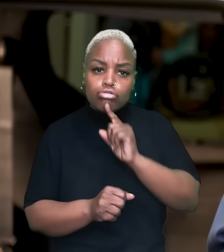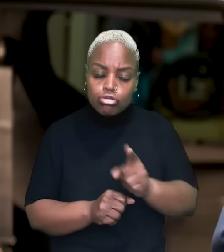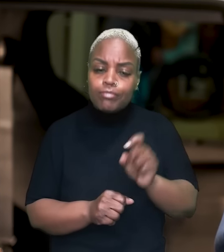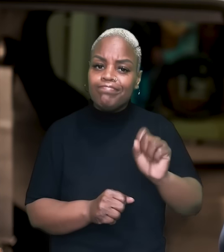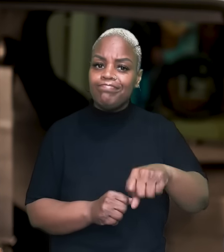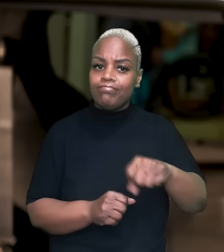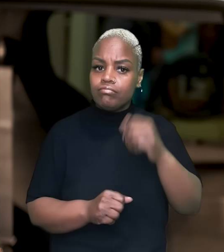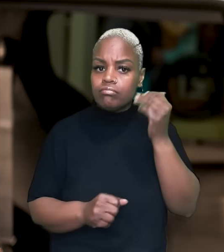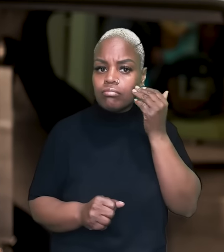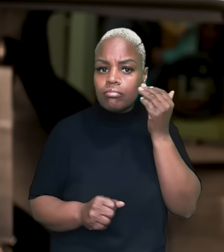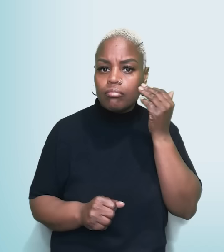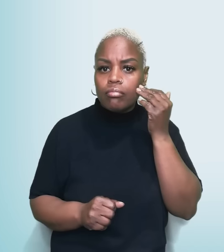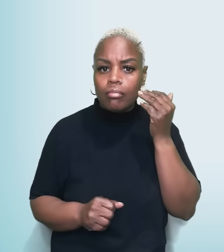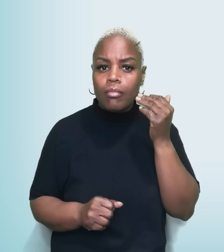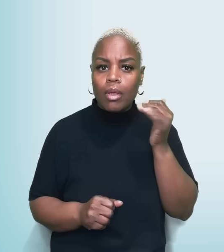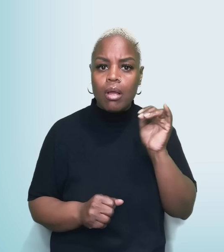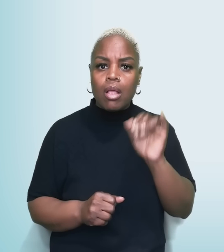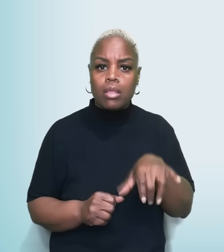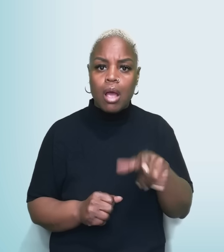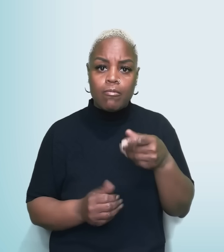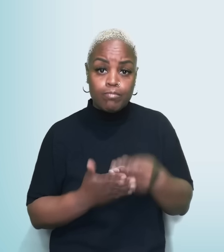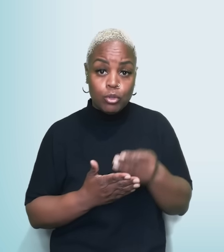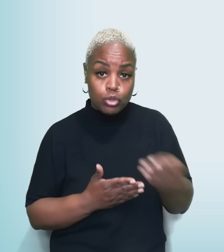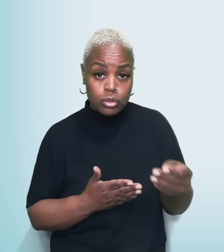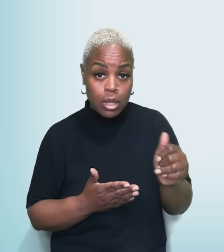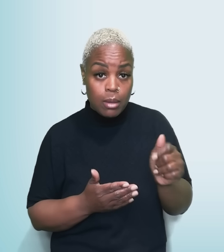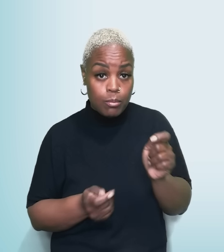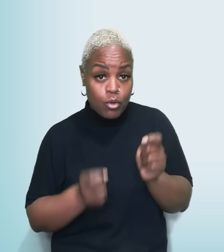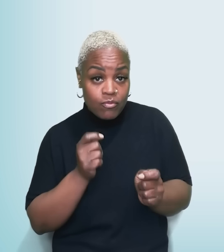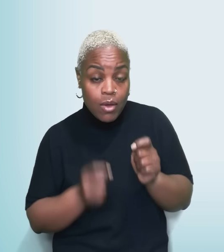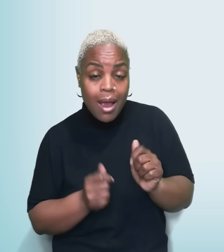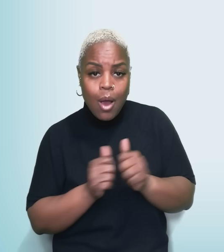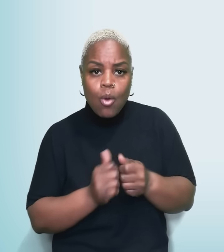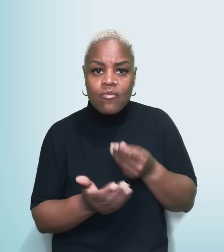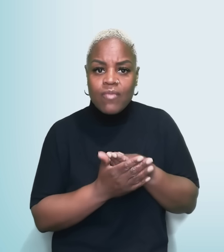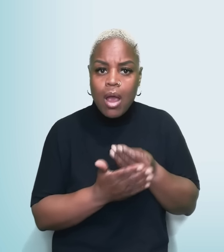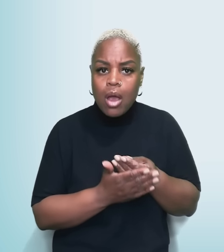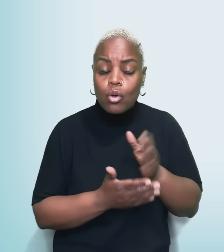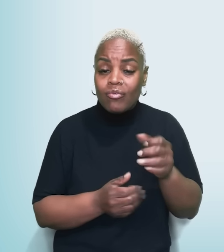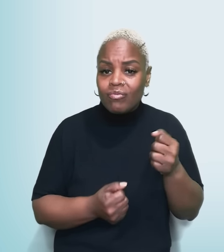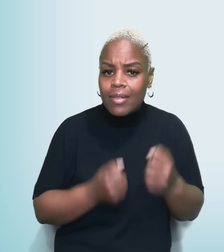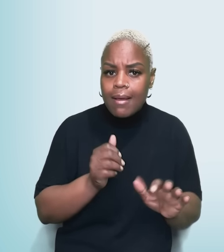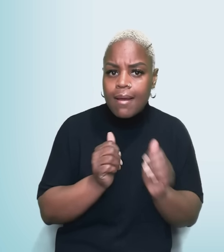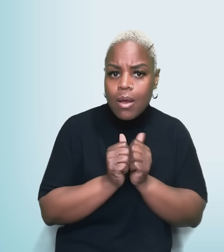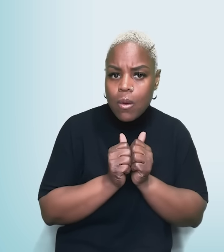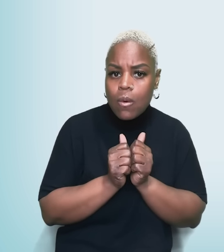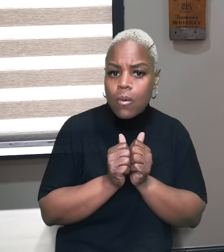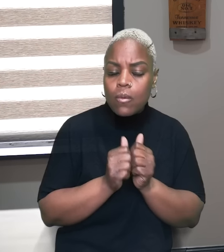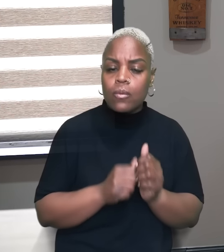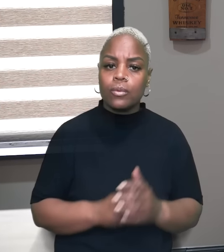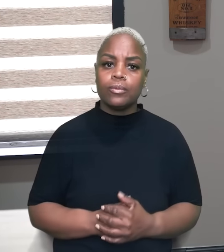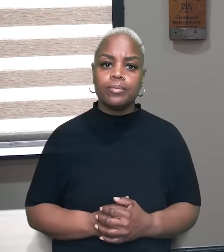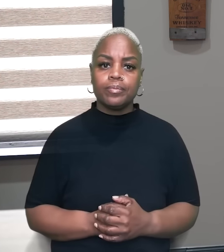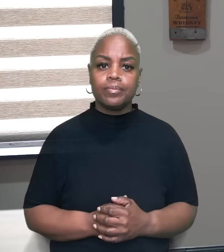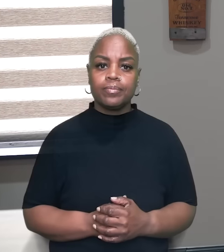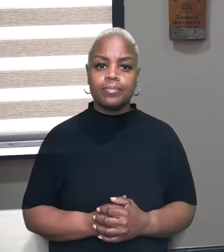vehicle that you're purchasing can be modified. How to fund your vehicle.